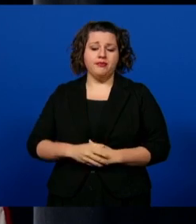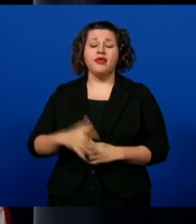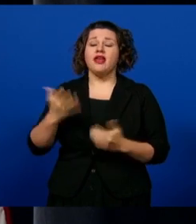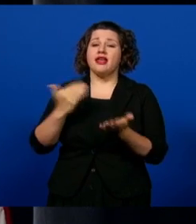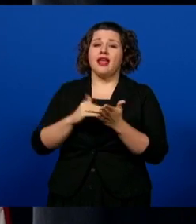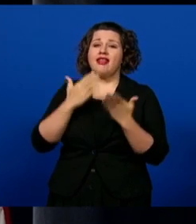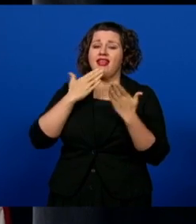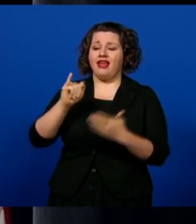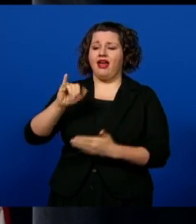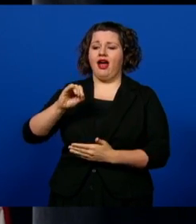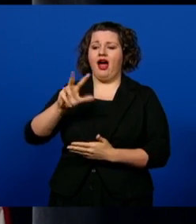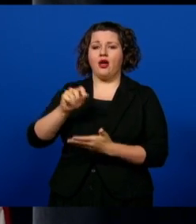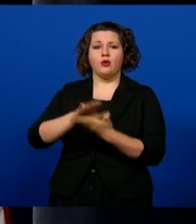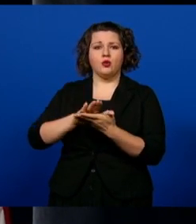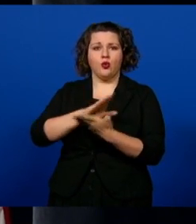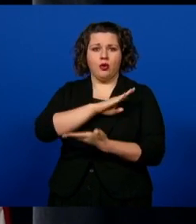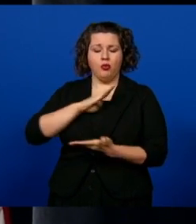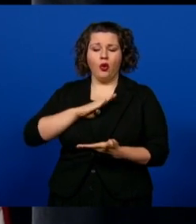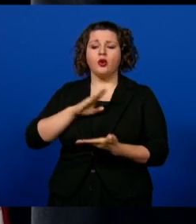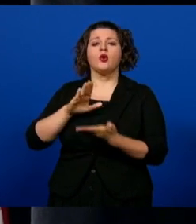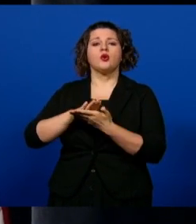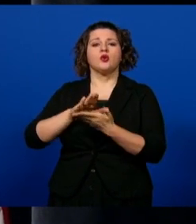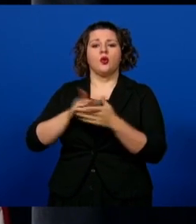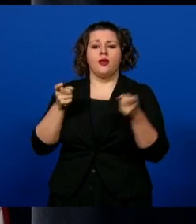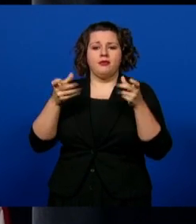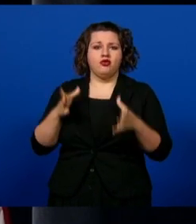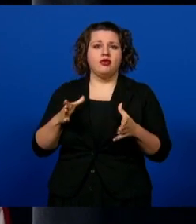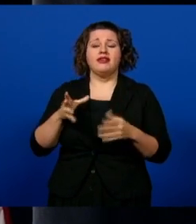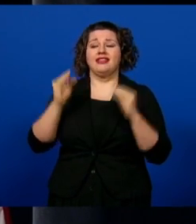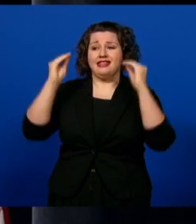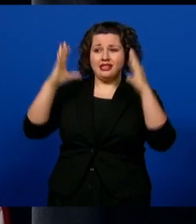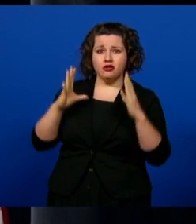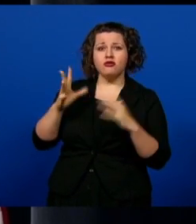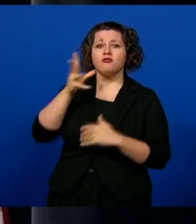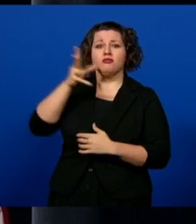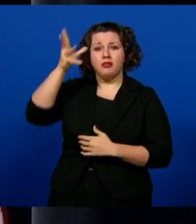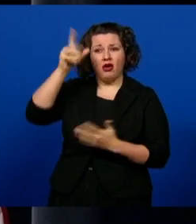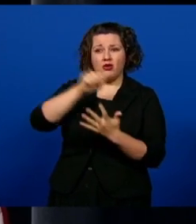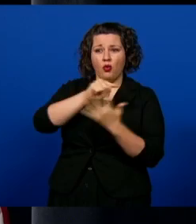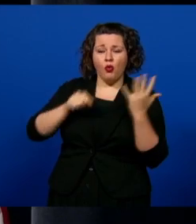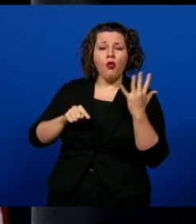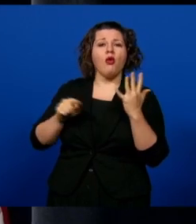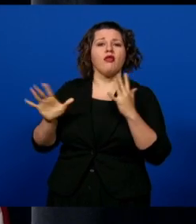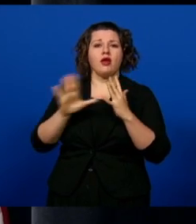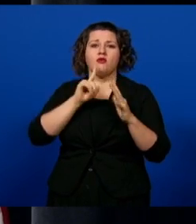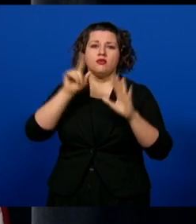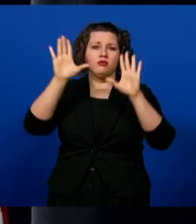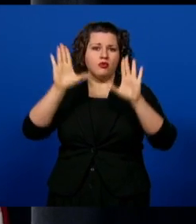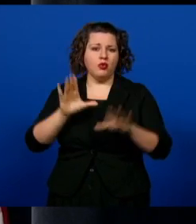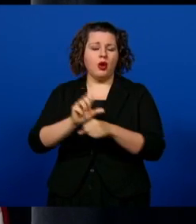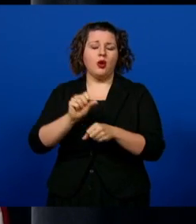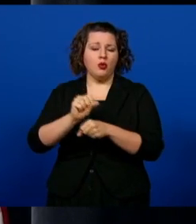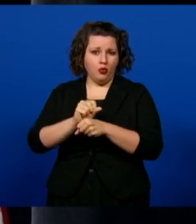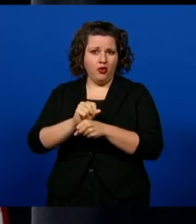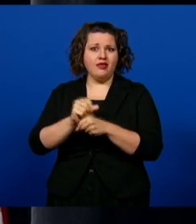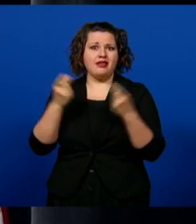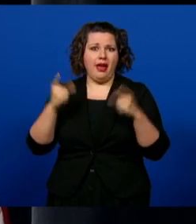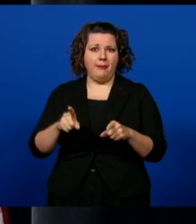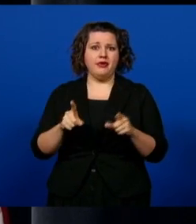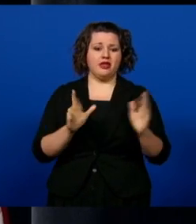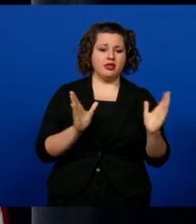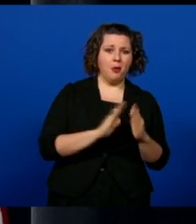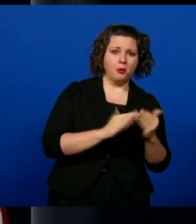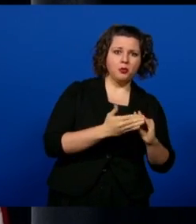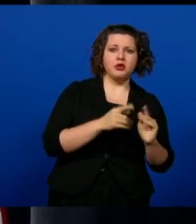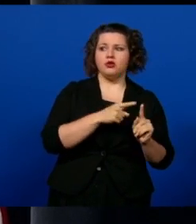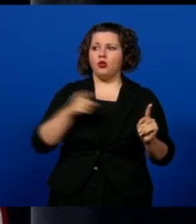School Board, school administrators, teachers, and parents for the outstanding work underway in communities large and small to